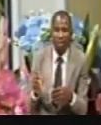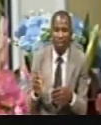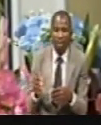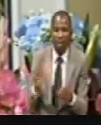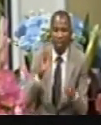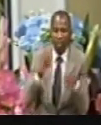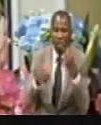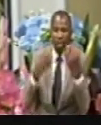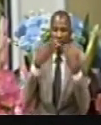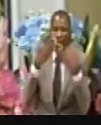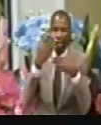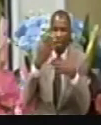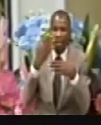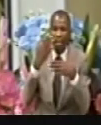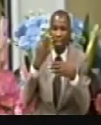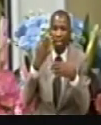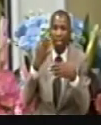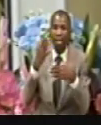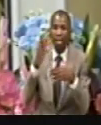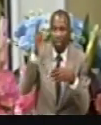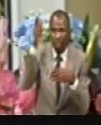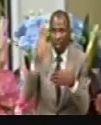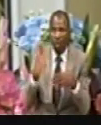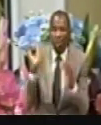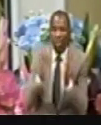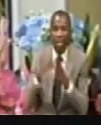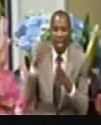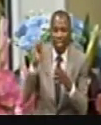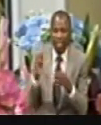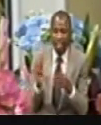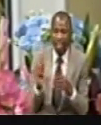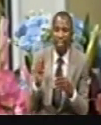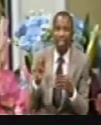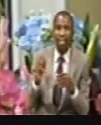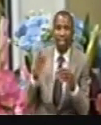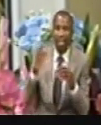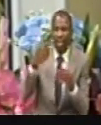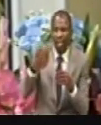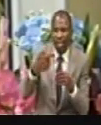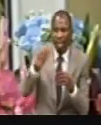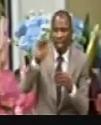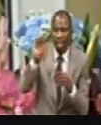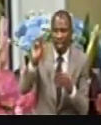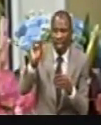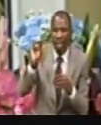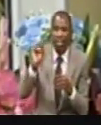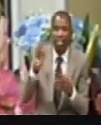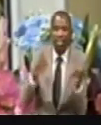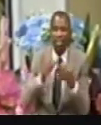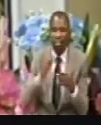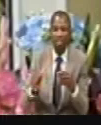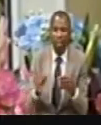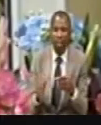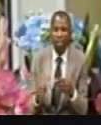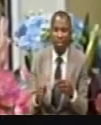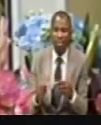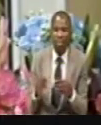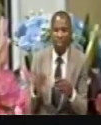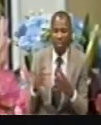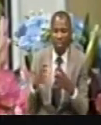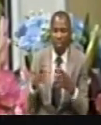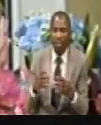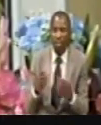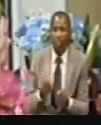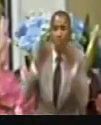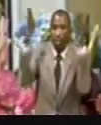floor. And what I'm thanking God for is that the gas did not explode and my life was not taken. It's only injuries